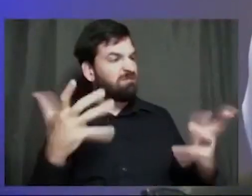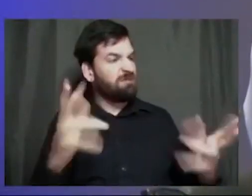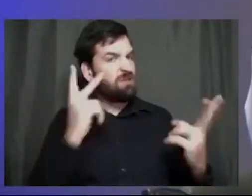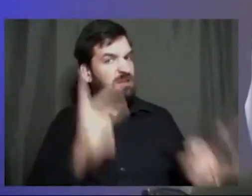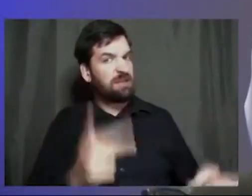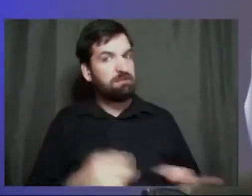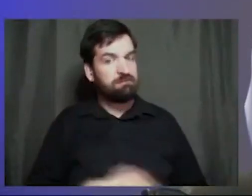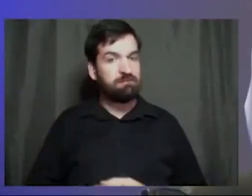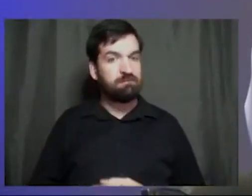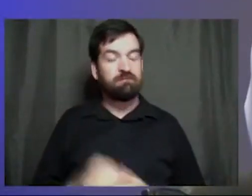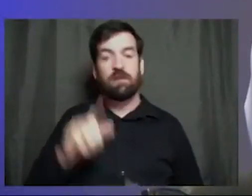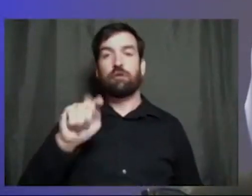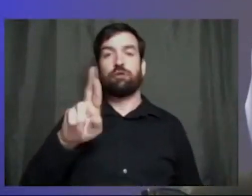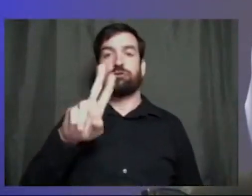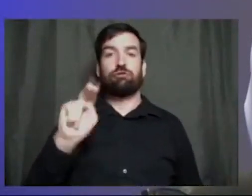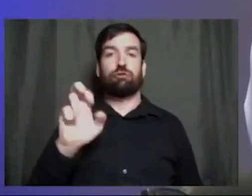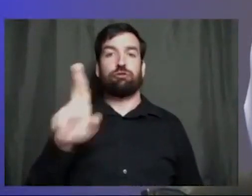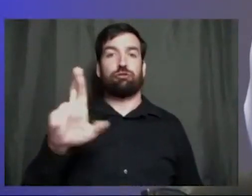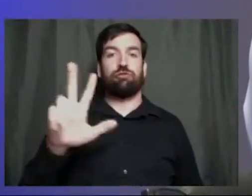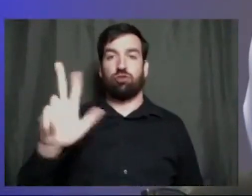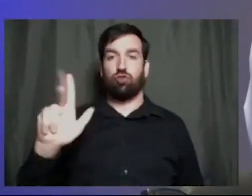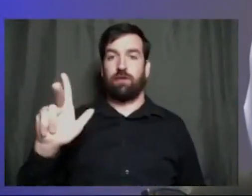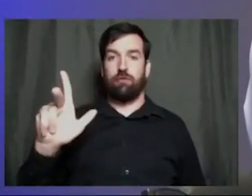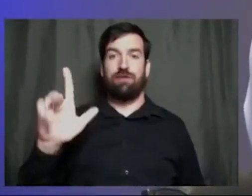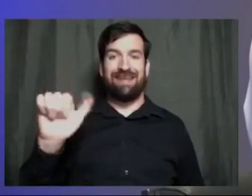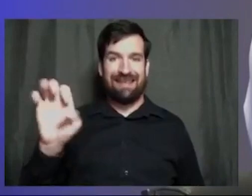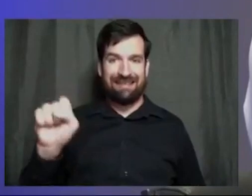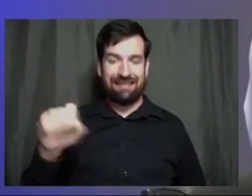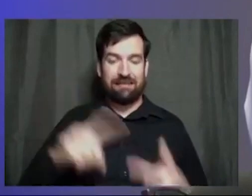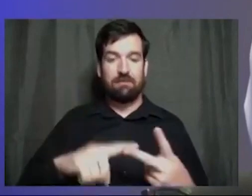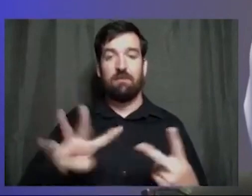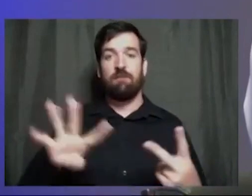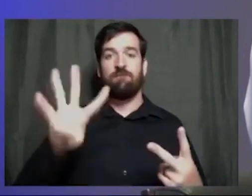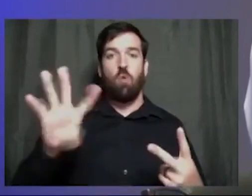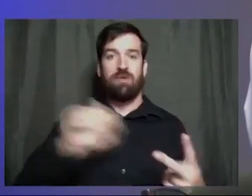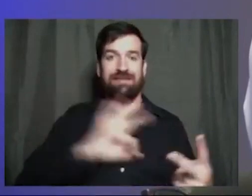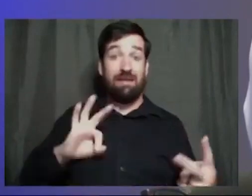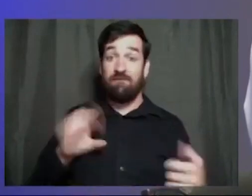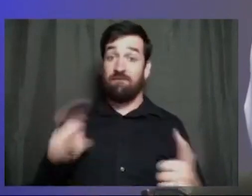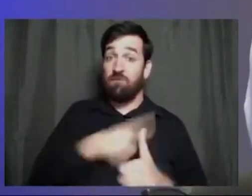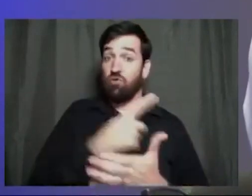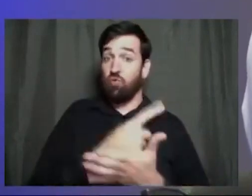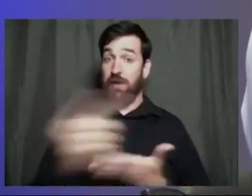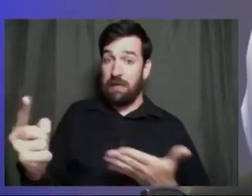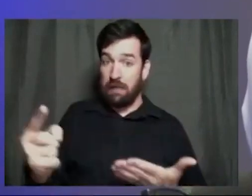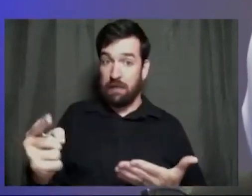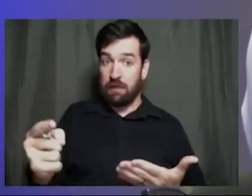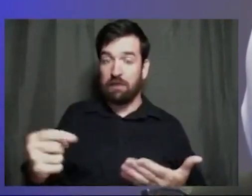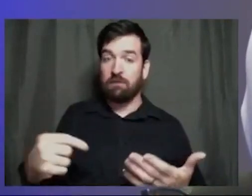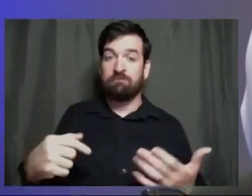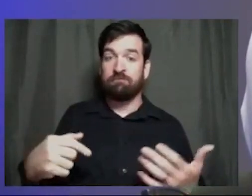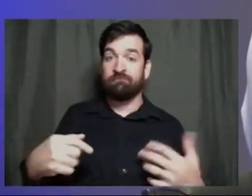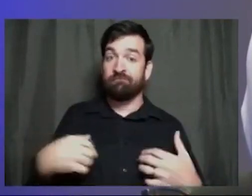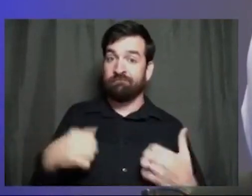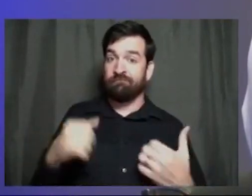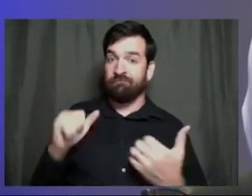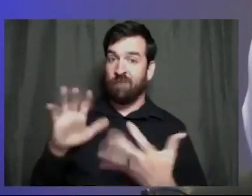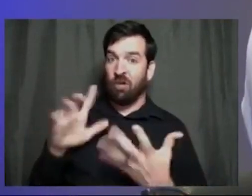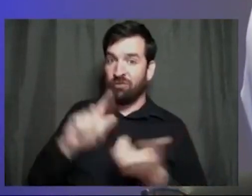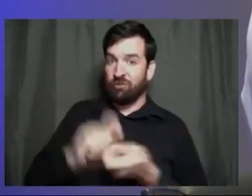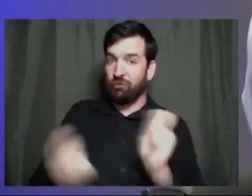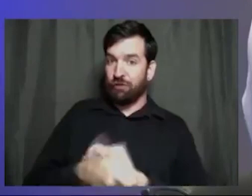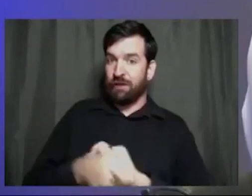Turner School District had 23 cases in students and 4 in staff in the first week of school, which caused them to change their masking policy